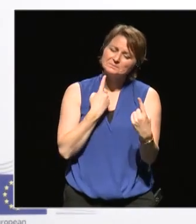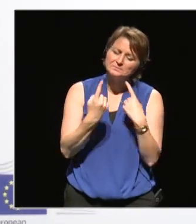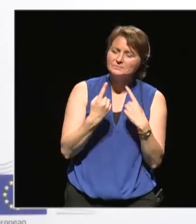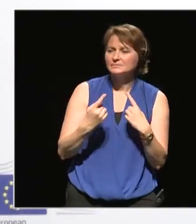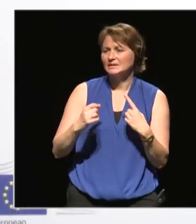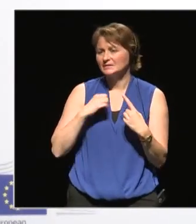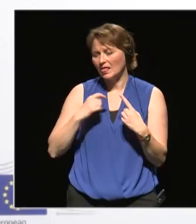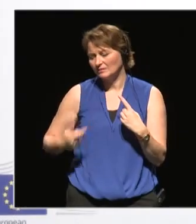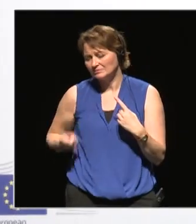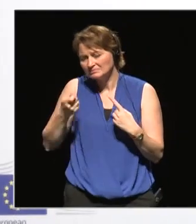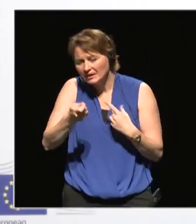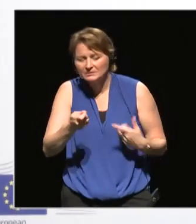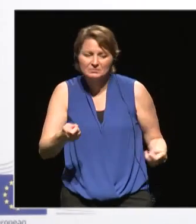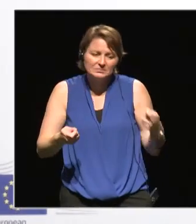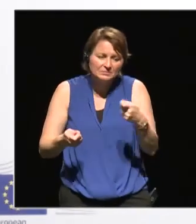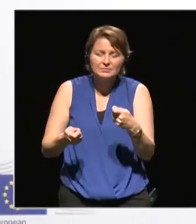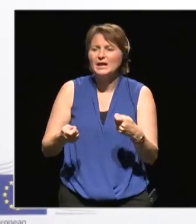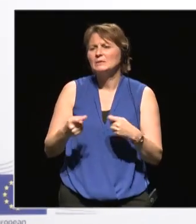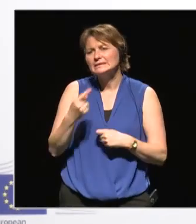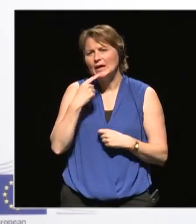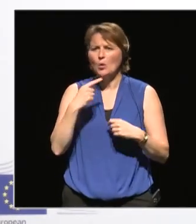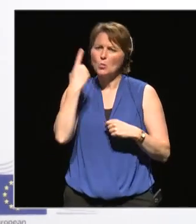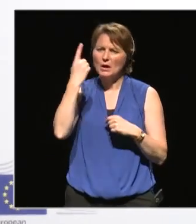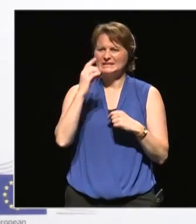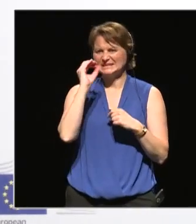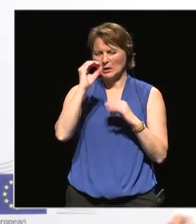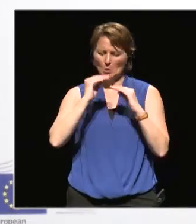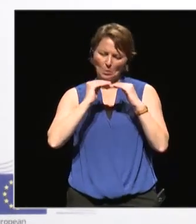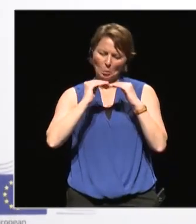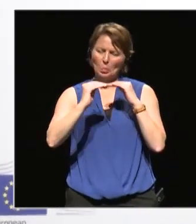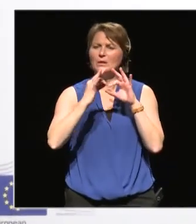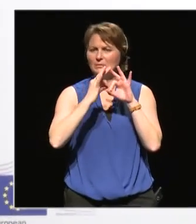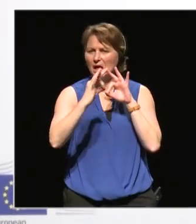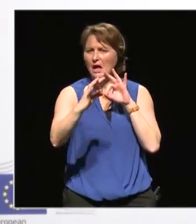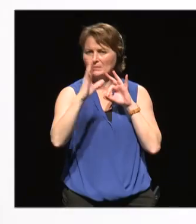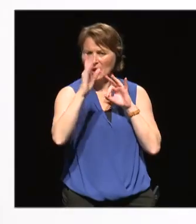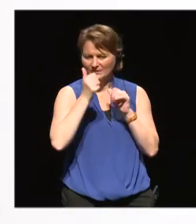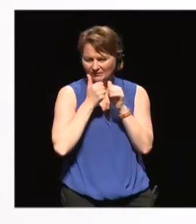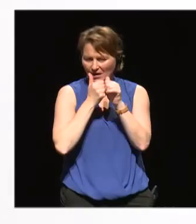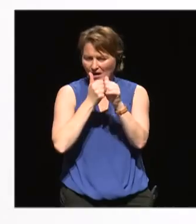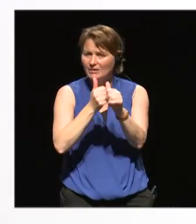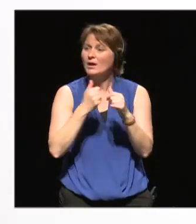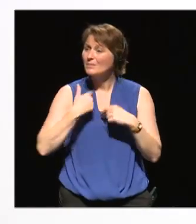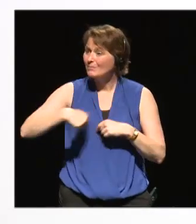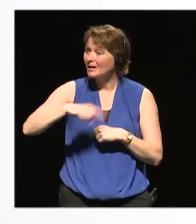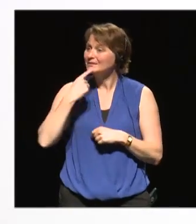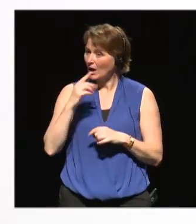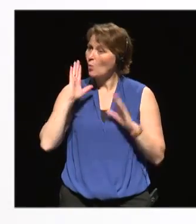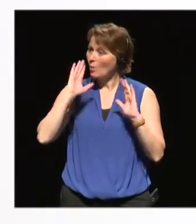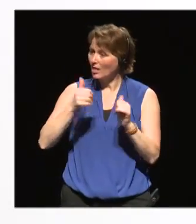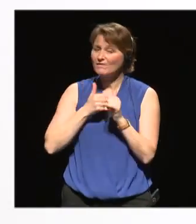contributions and the zero line minimum, but we hope that things will increase. But we need the commitment and the contributions. But in order for this, we